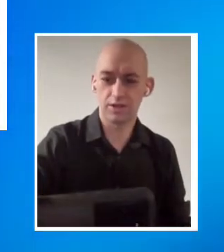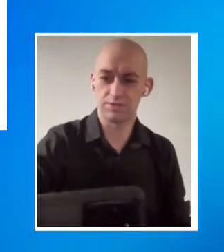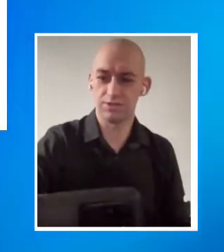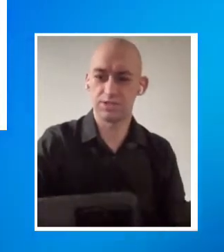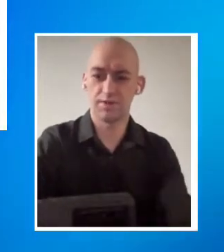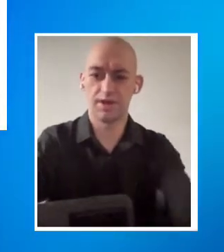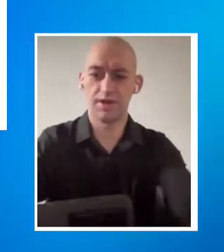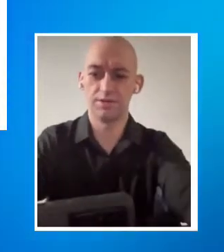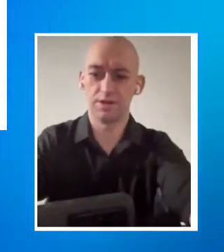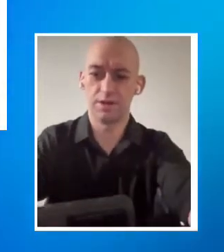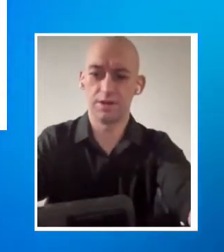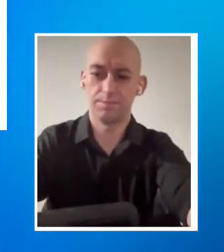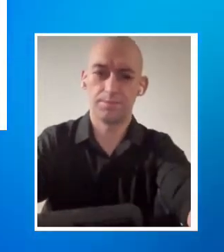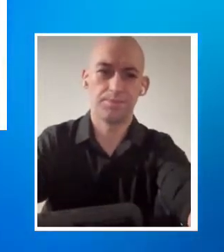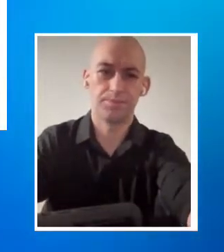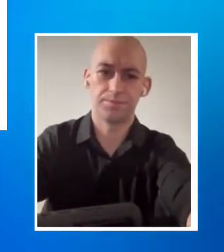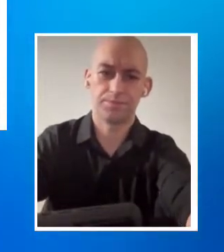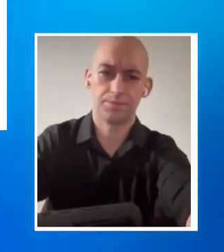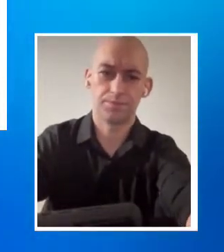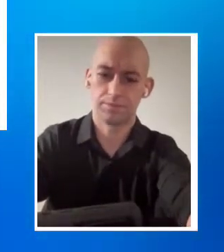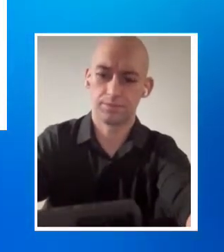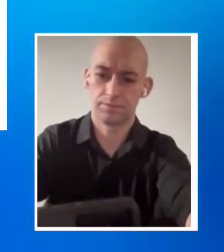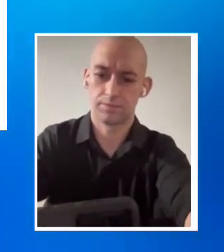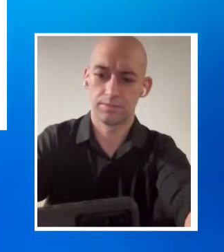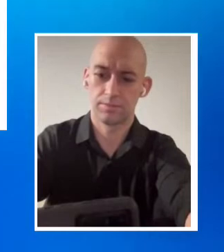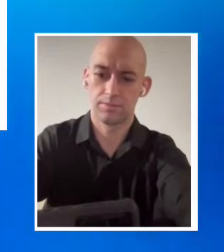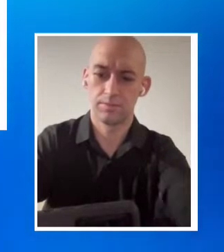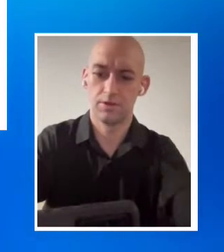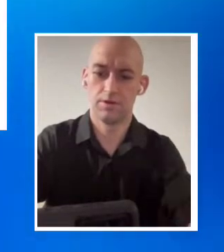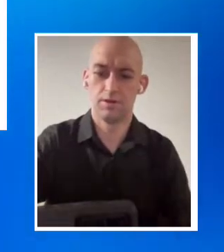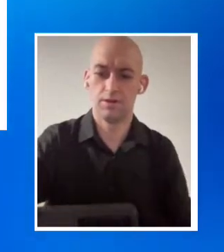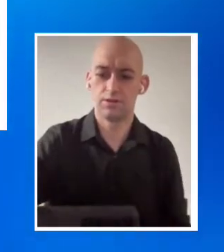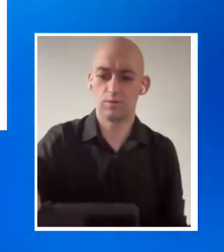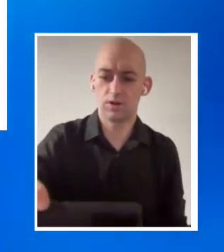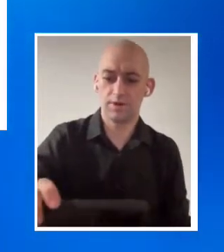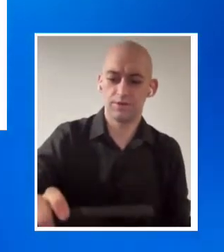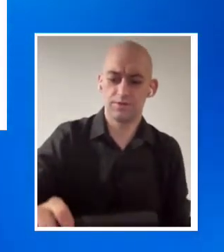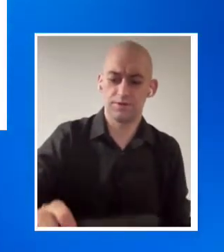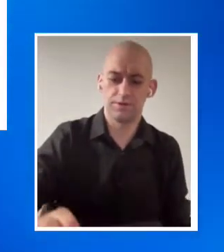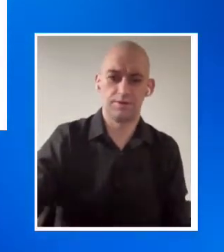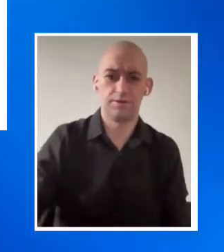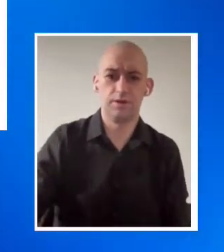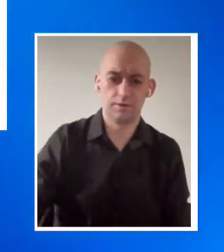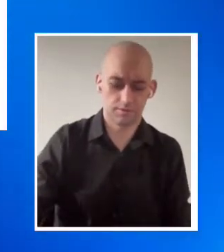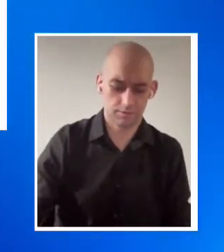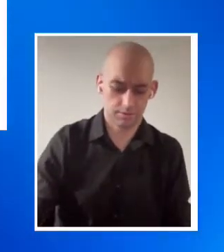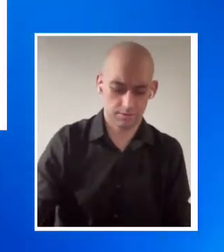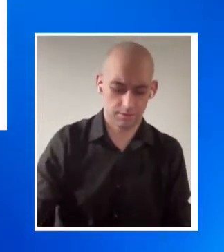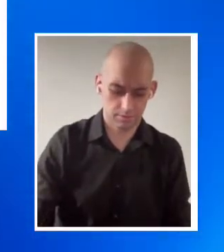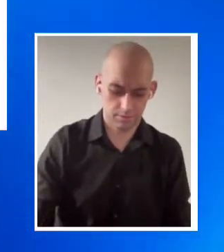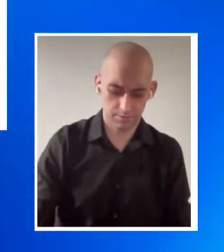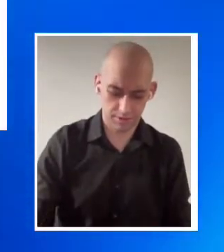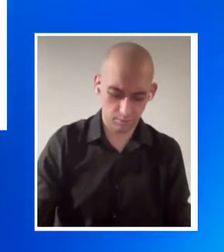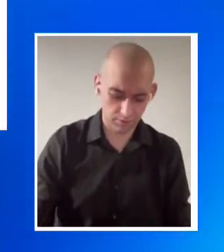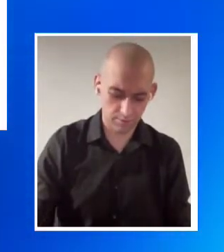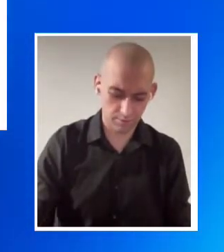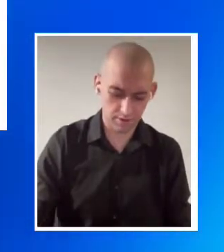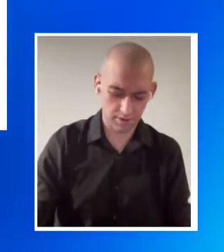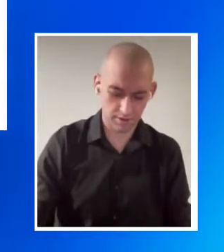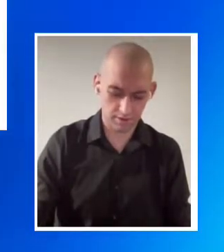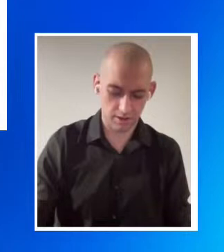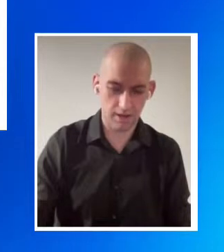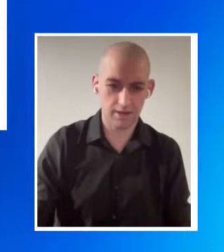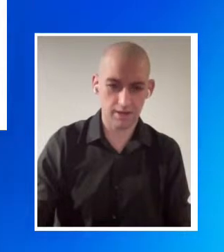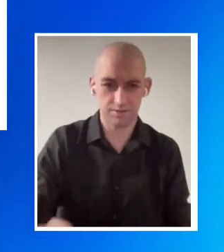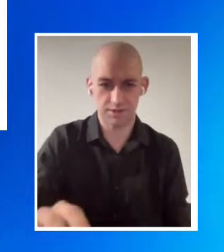you may just be able to drop it into the chat or say it verbally, depending on how it's